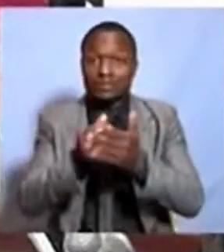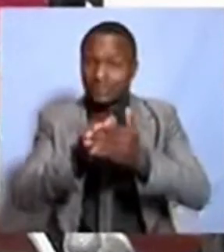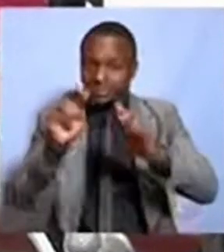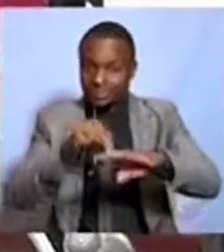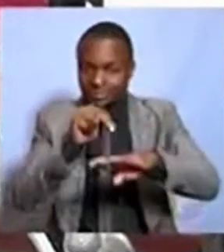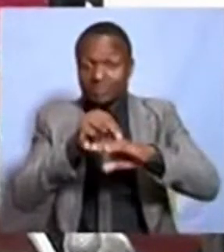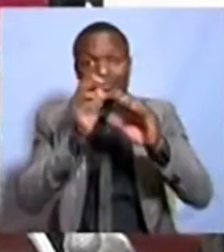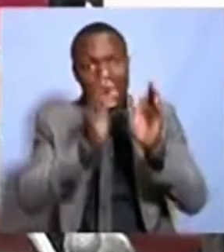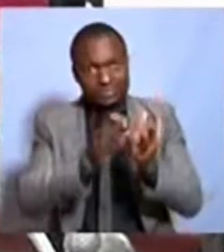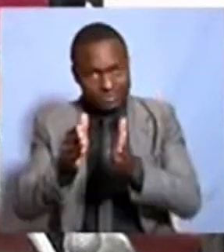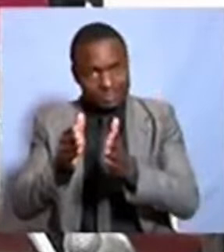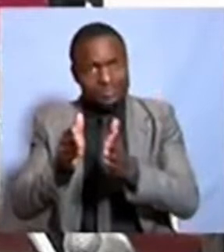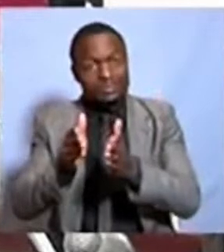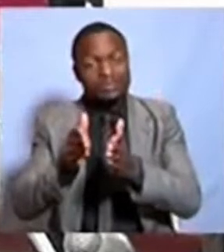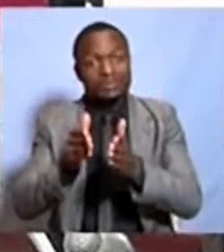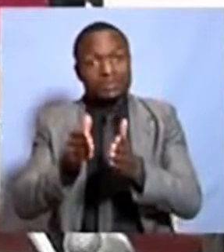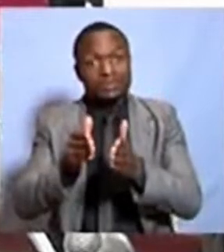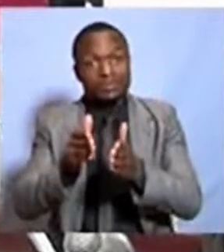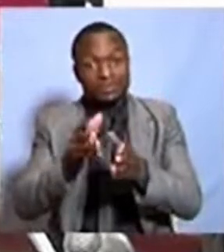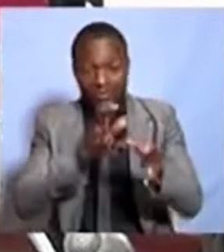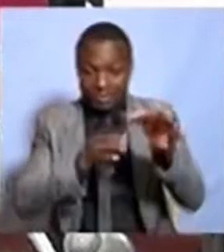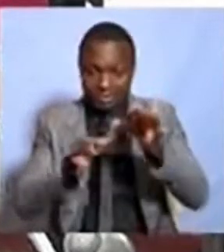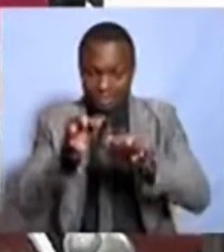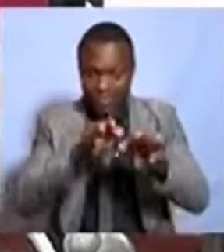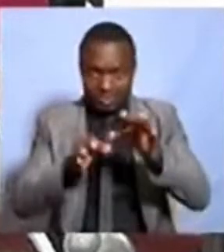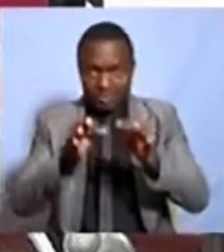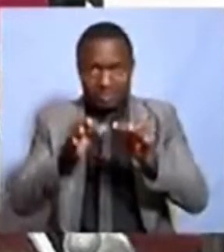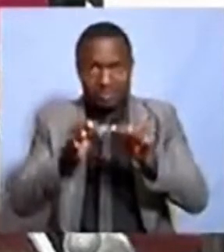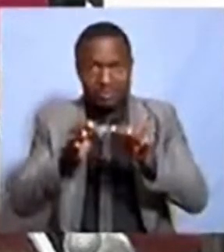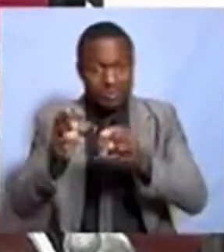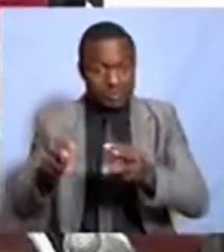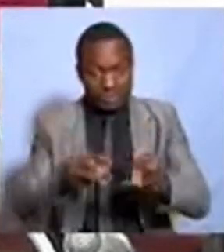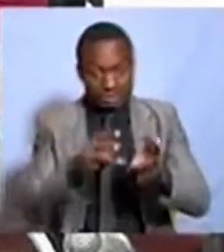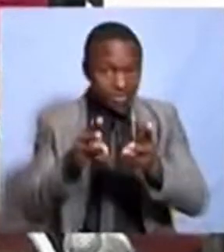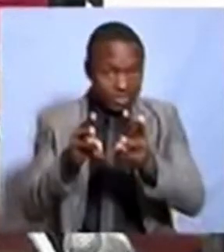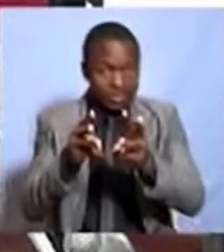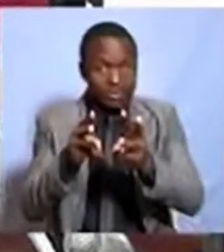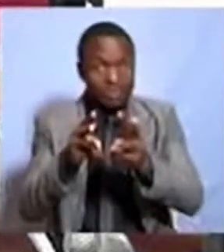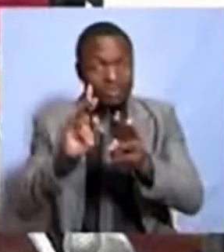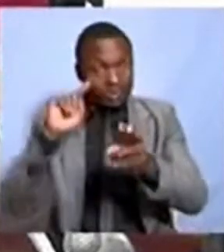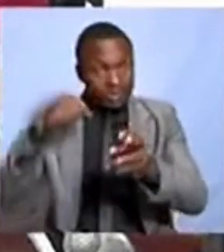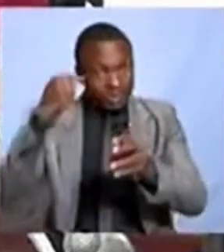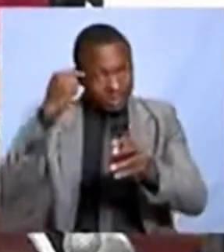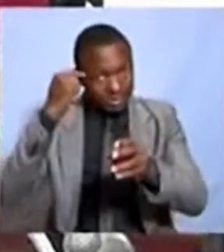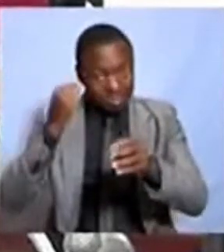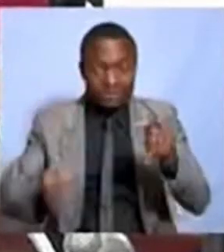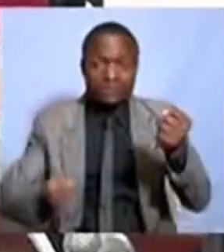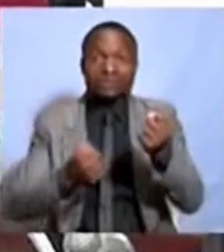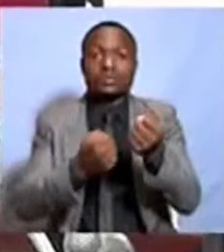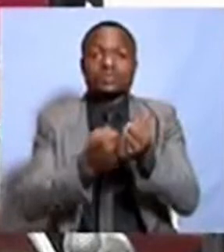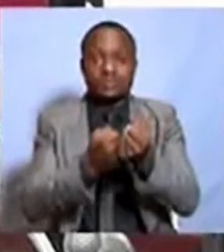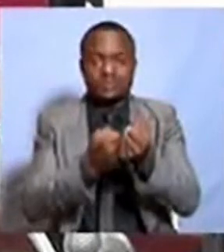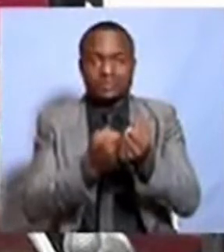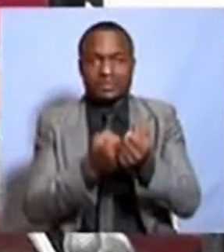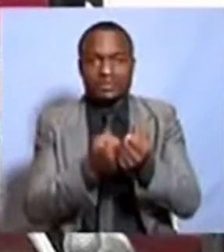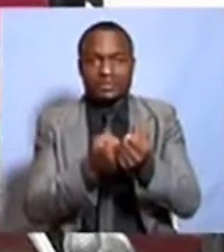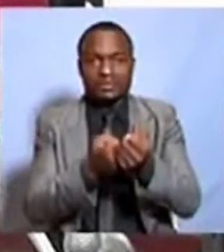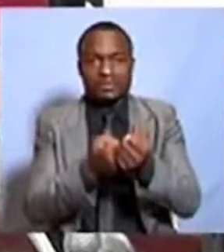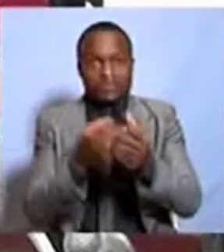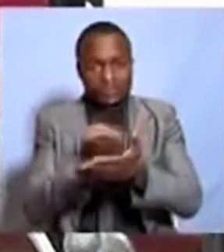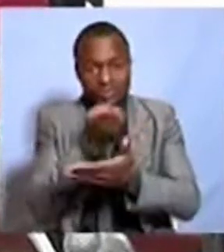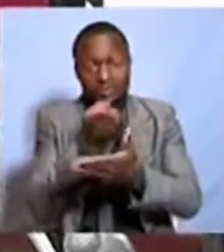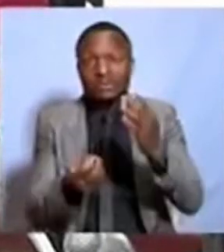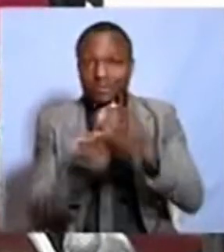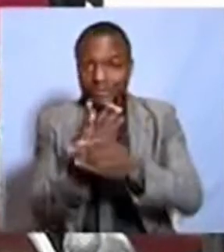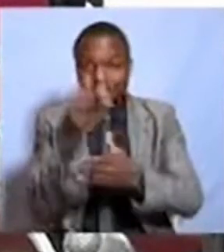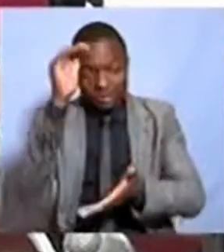Planning was broadly outlined on the interventions that government intends to boost economic growth as well as reduce poverty. However,